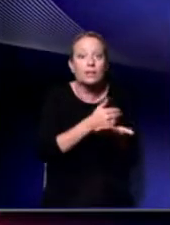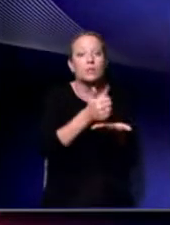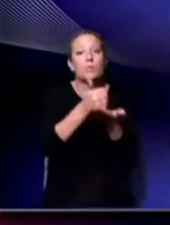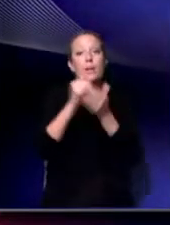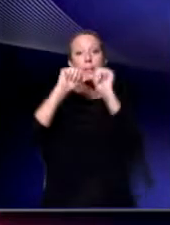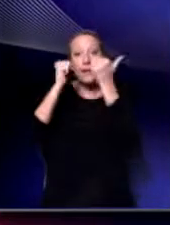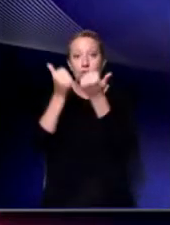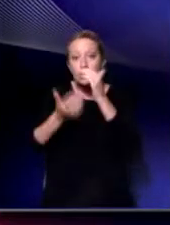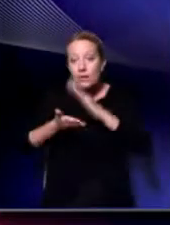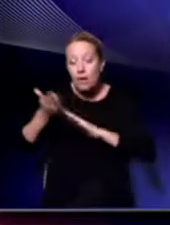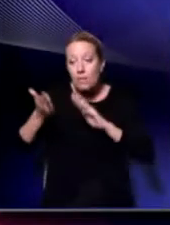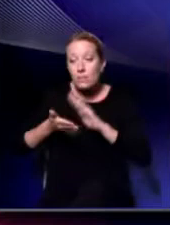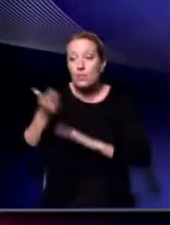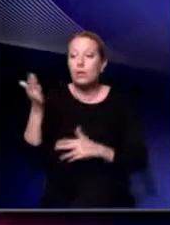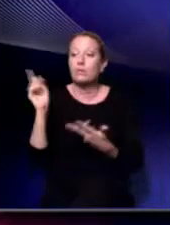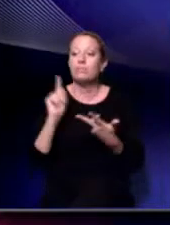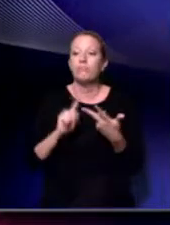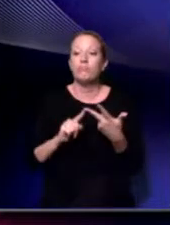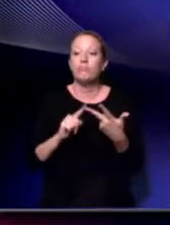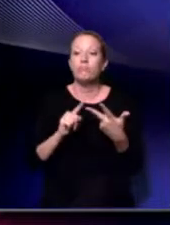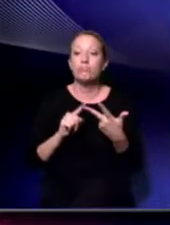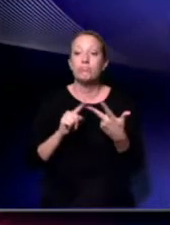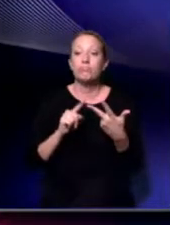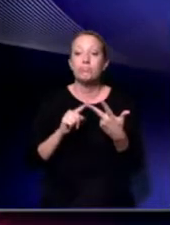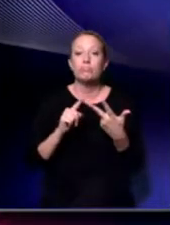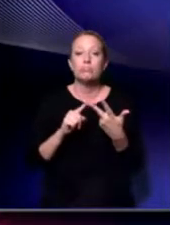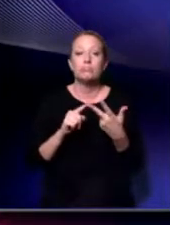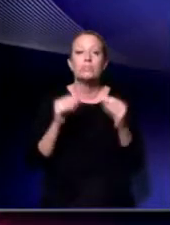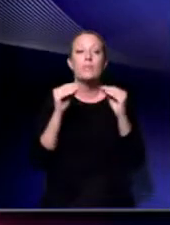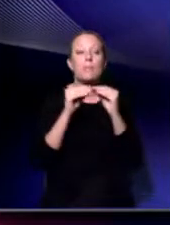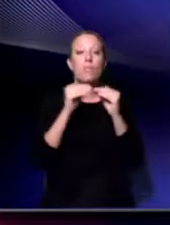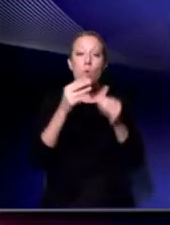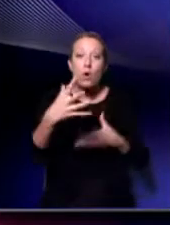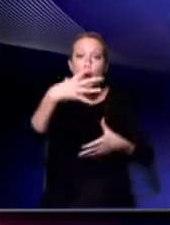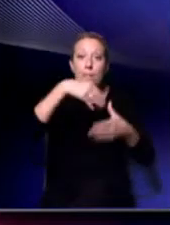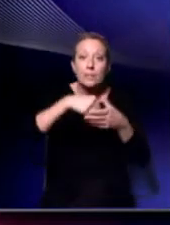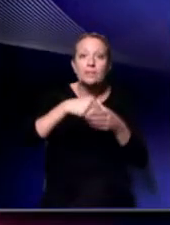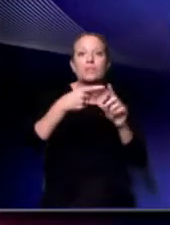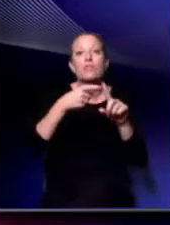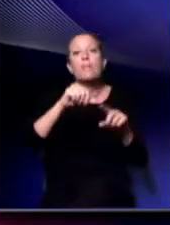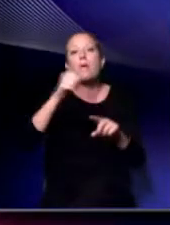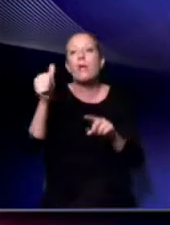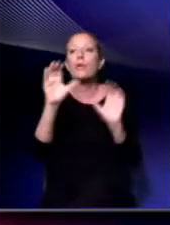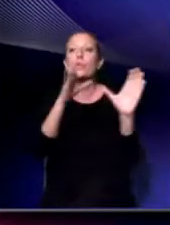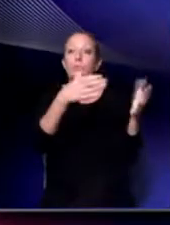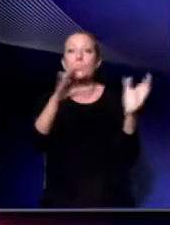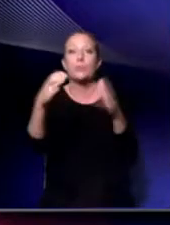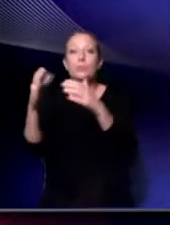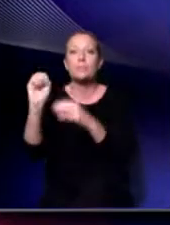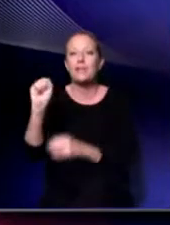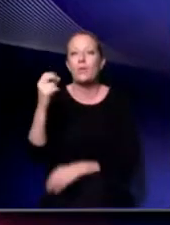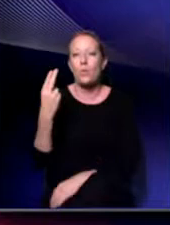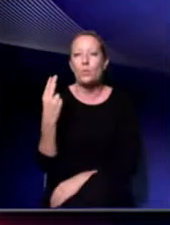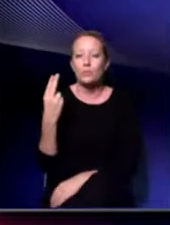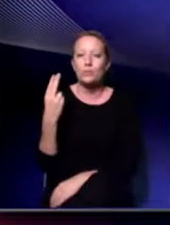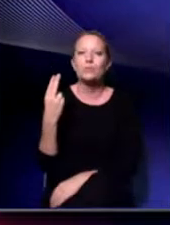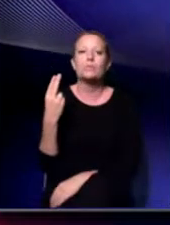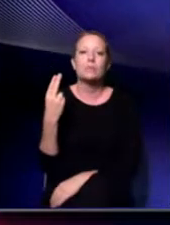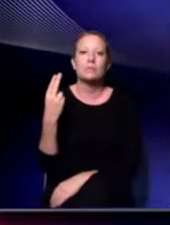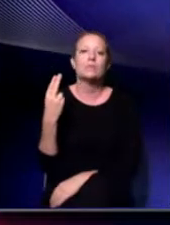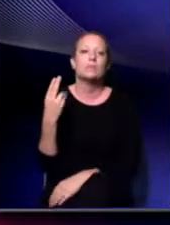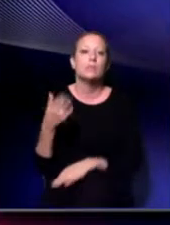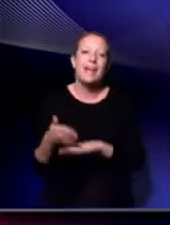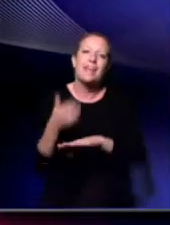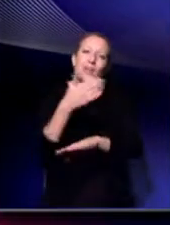to have a more strong participation from other stakeholders, including increasing access for